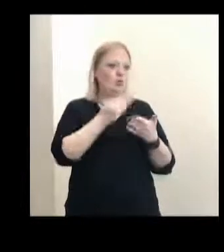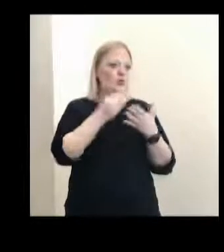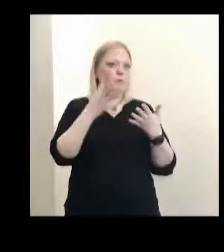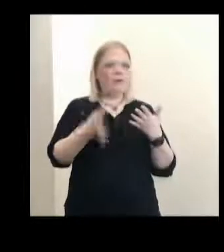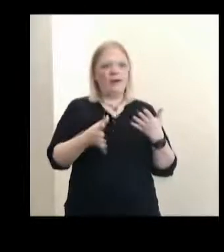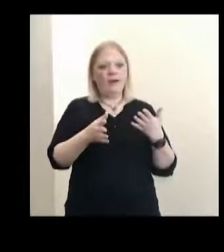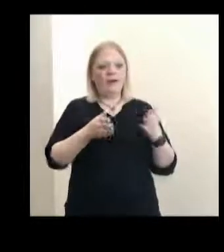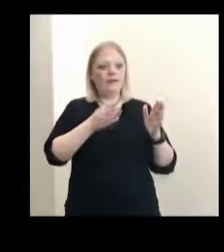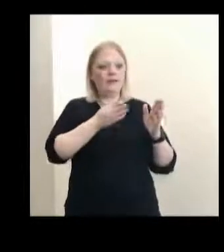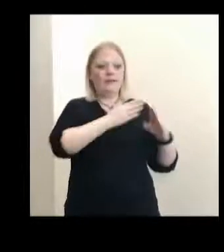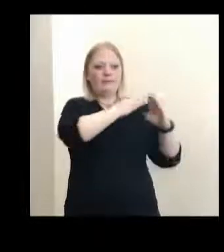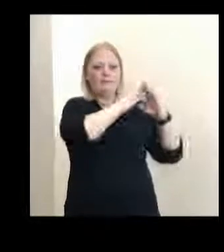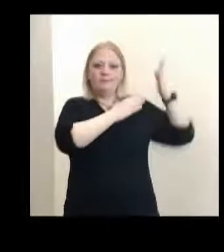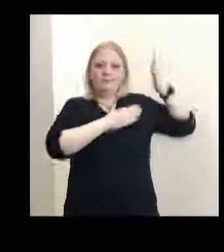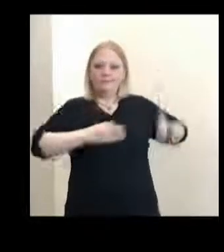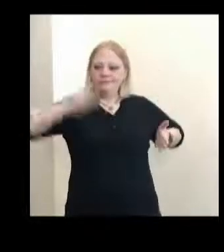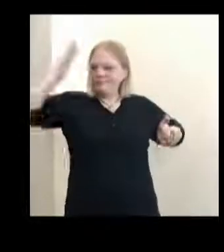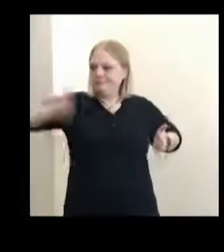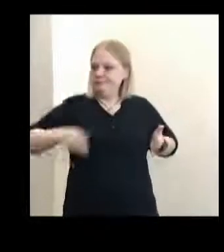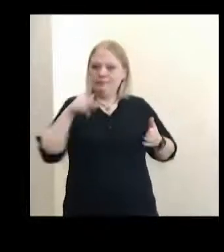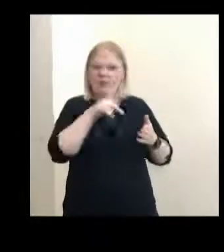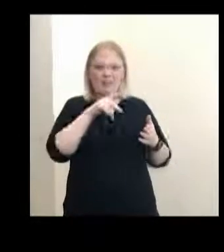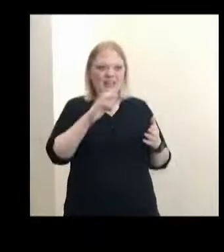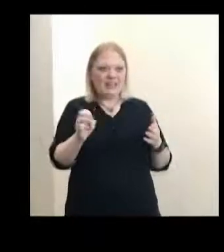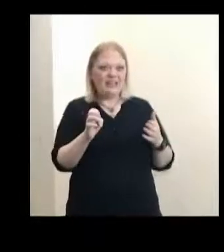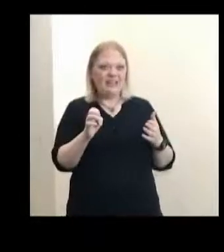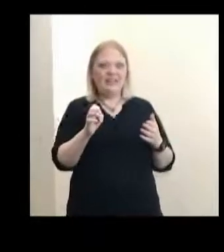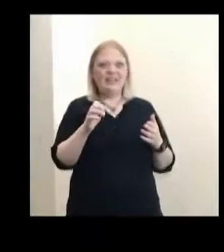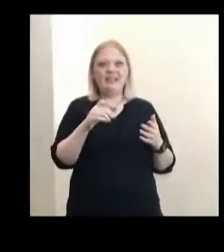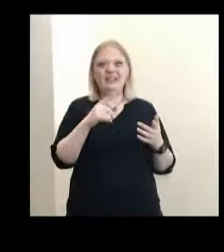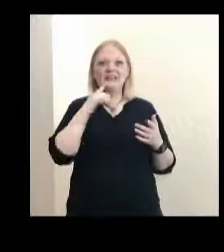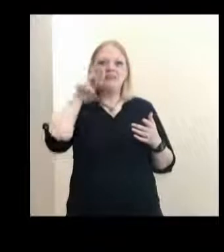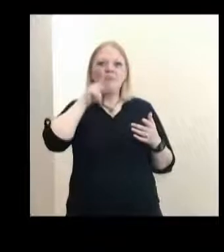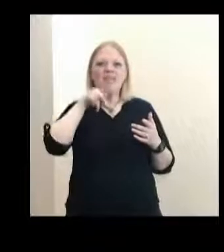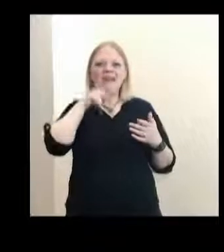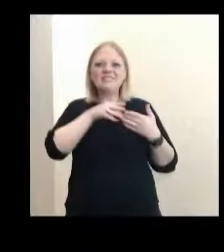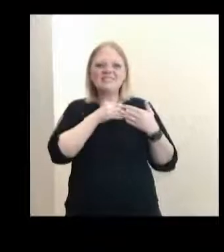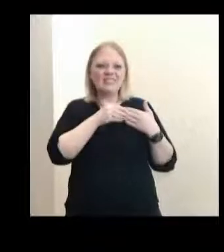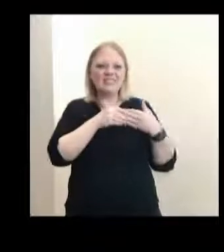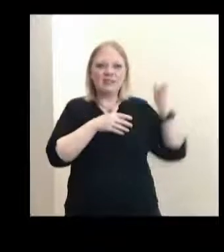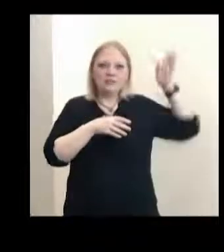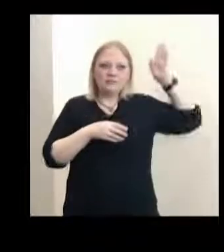buy PPE. A lot of them bought partitions and other types of